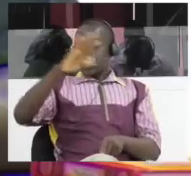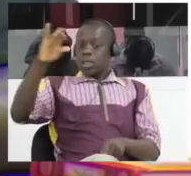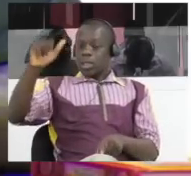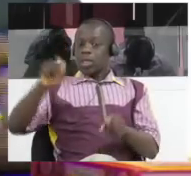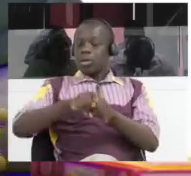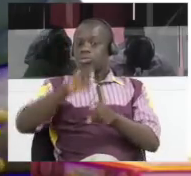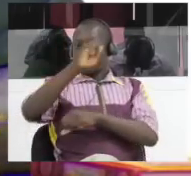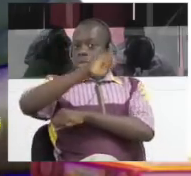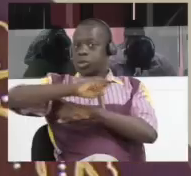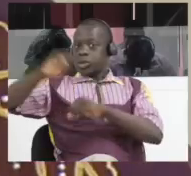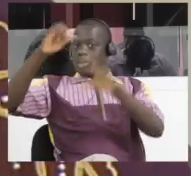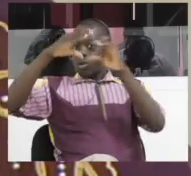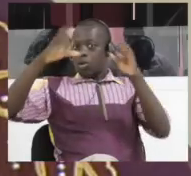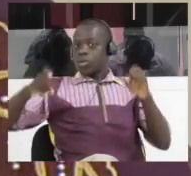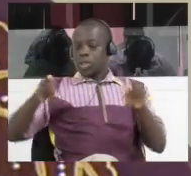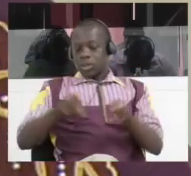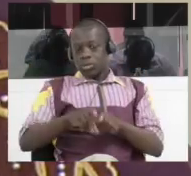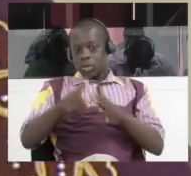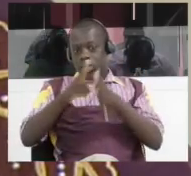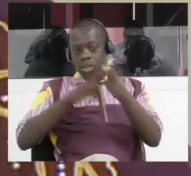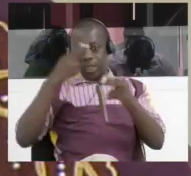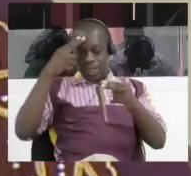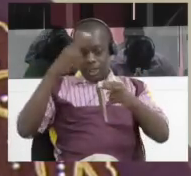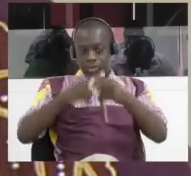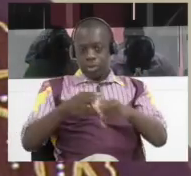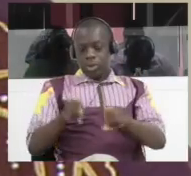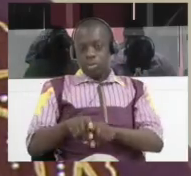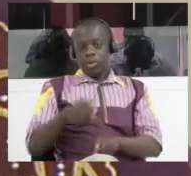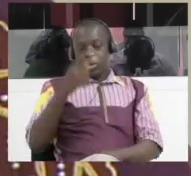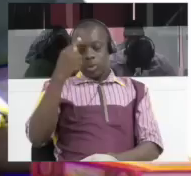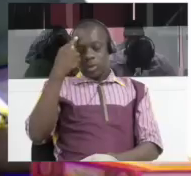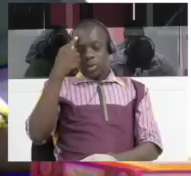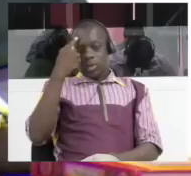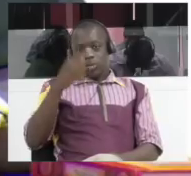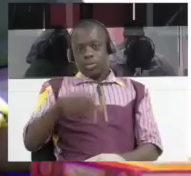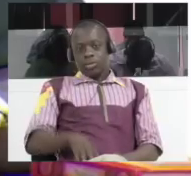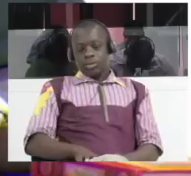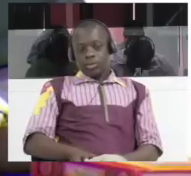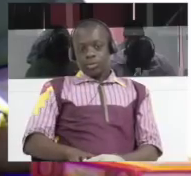So then, not to prolong a situation that could lead to some